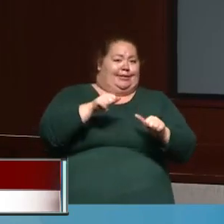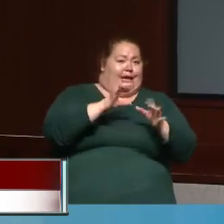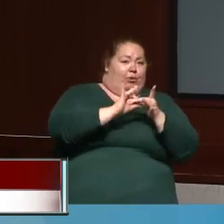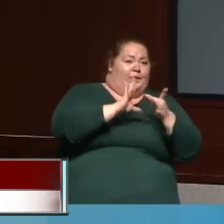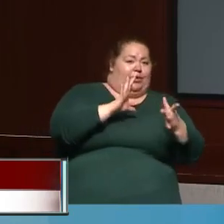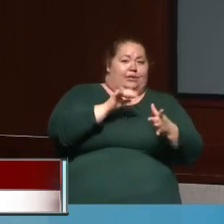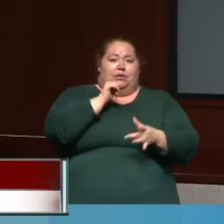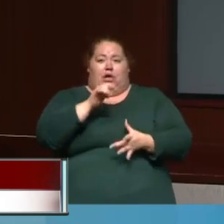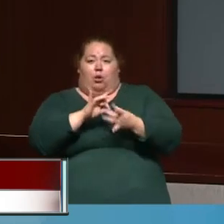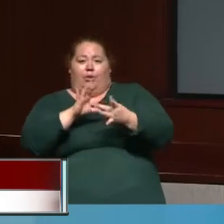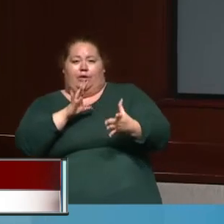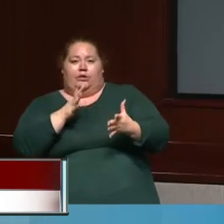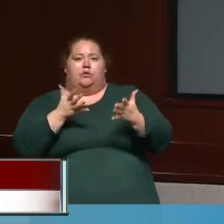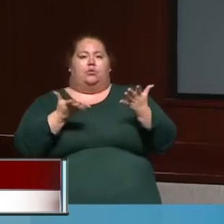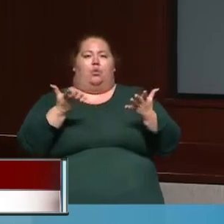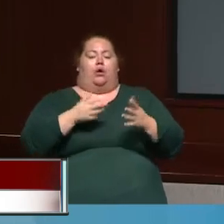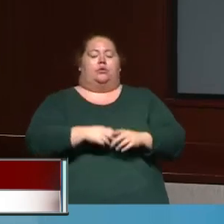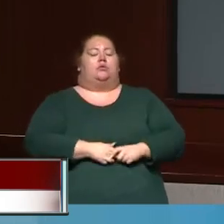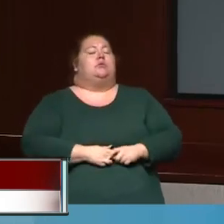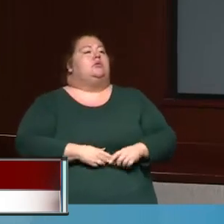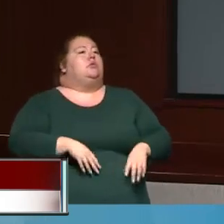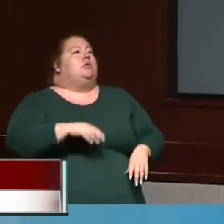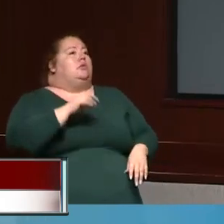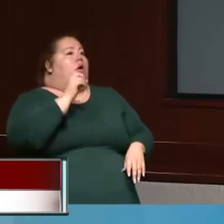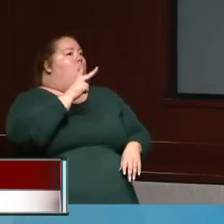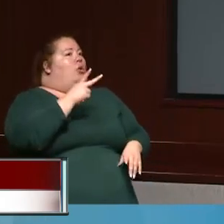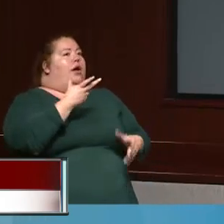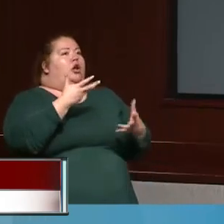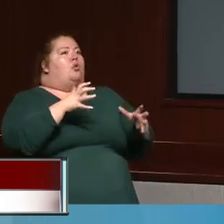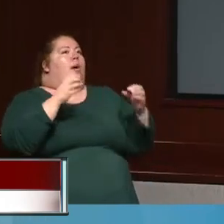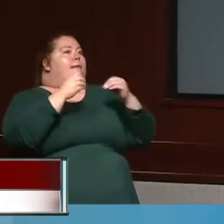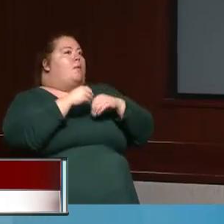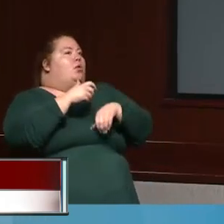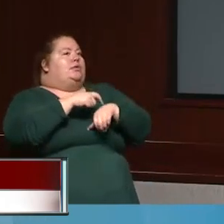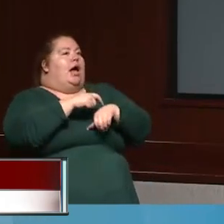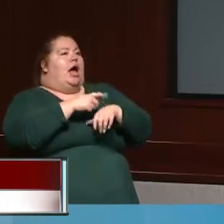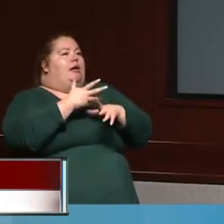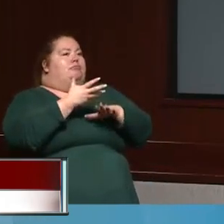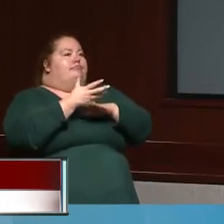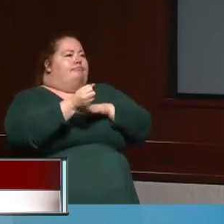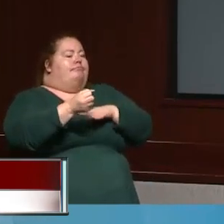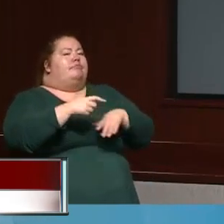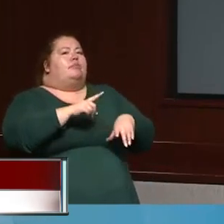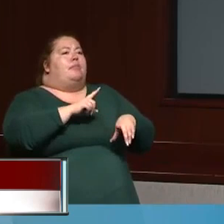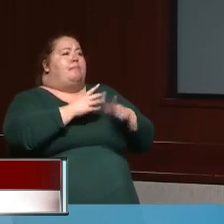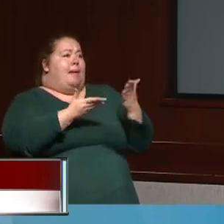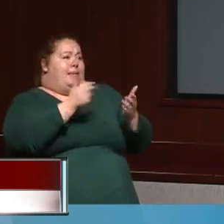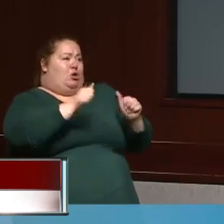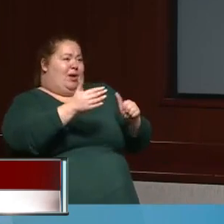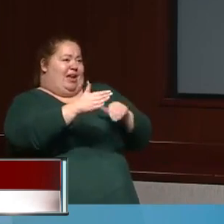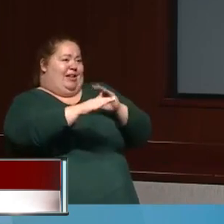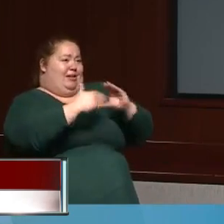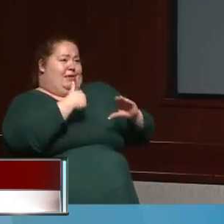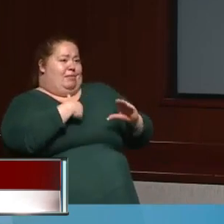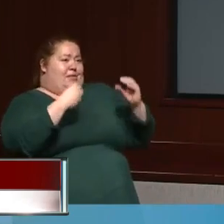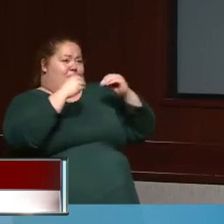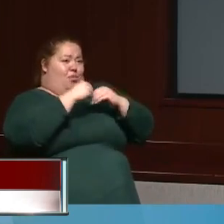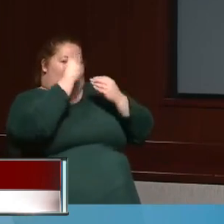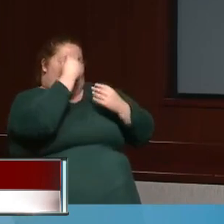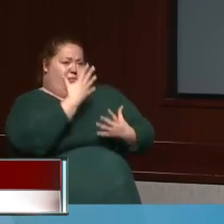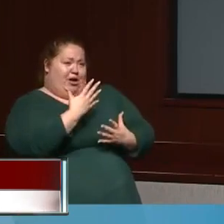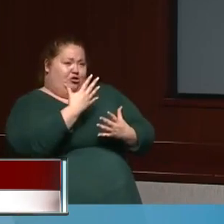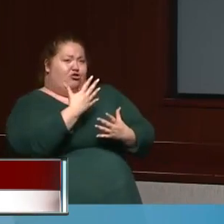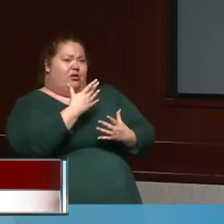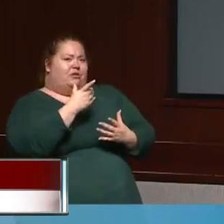Okay. I'm not going to take up too much more time. If you guys could just send me some more details on the model and how it works, I feel like the community would care